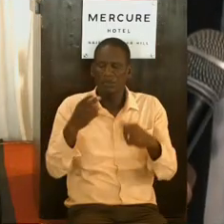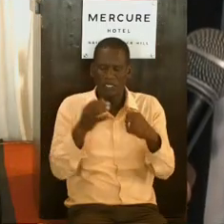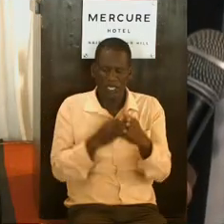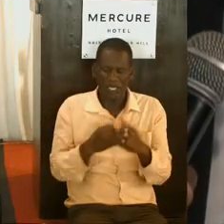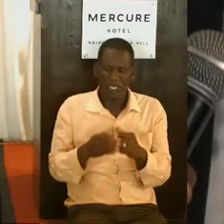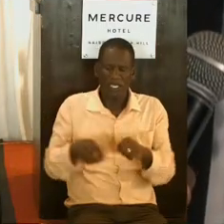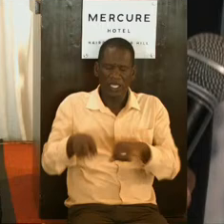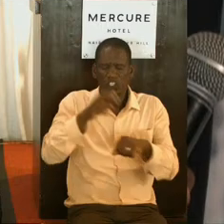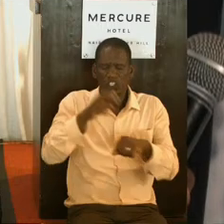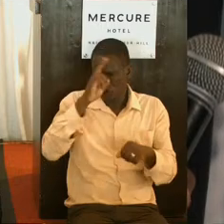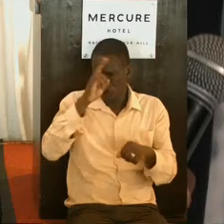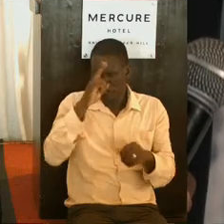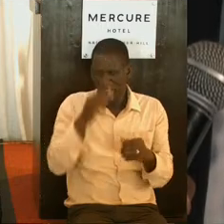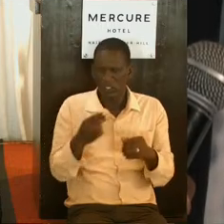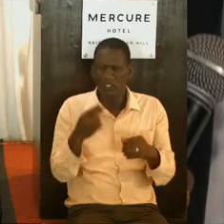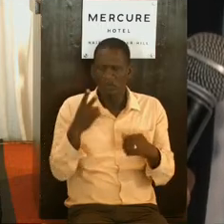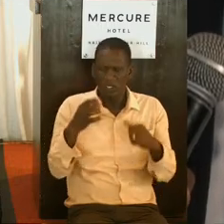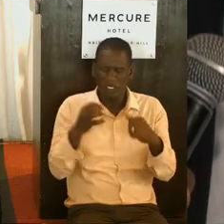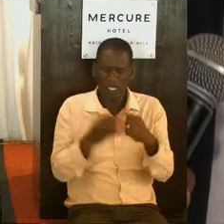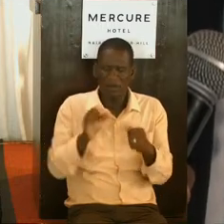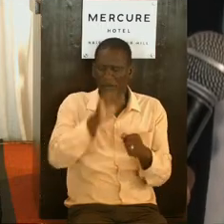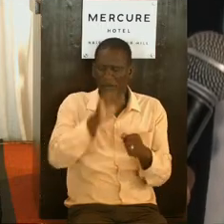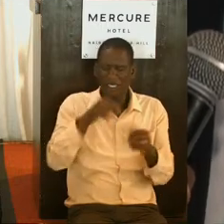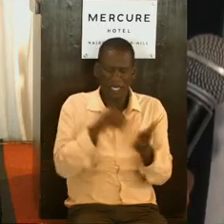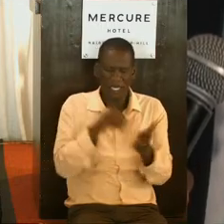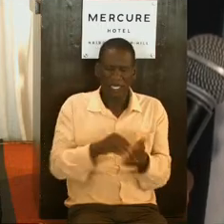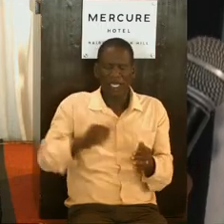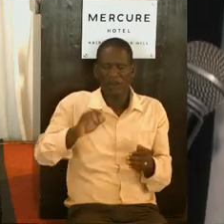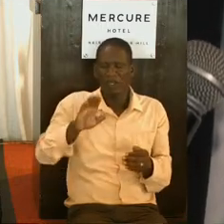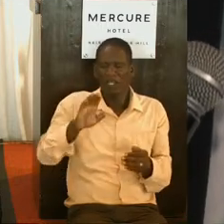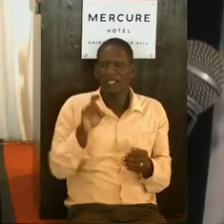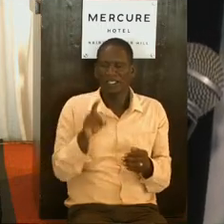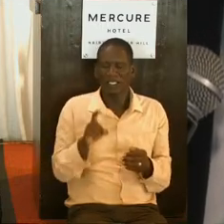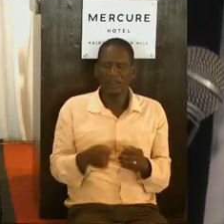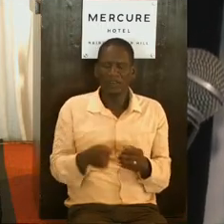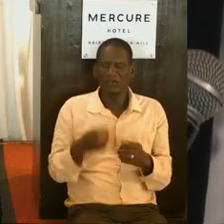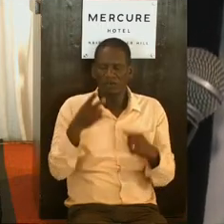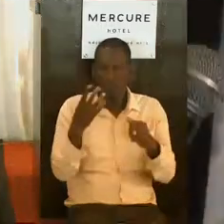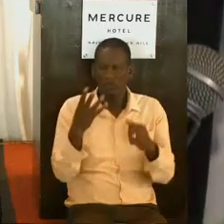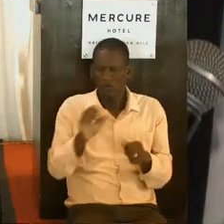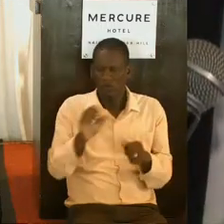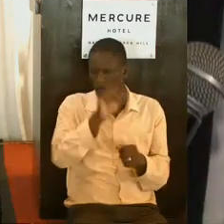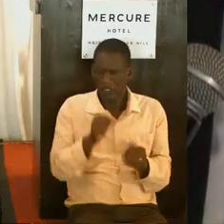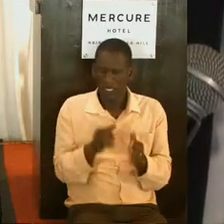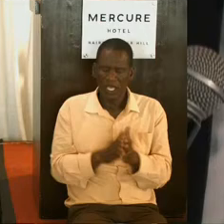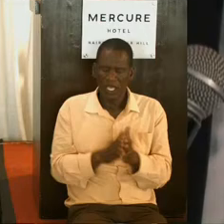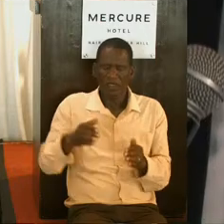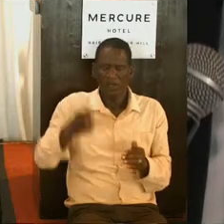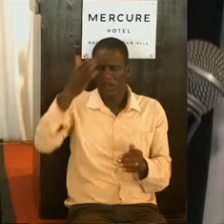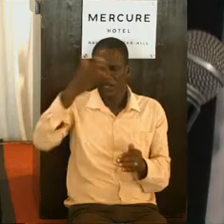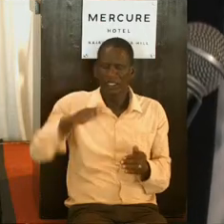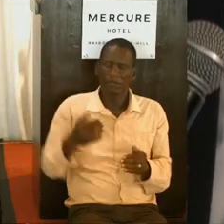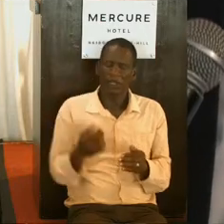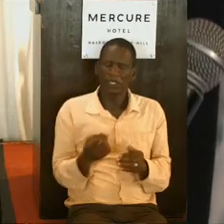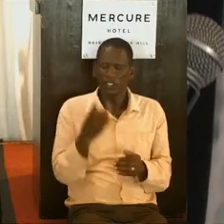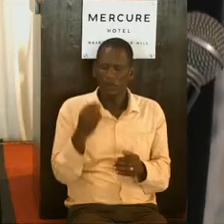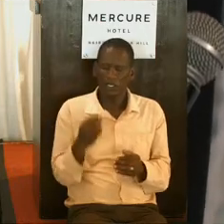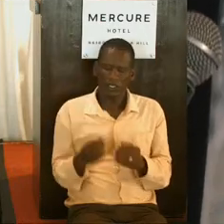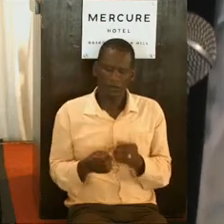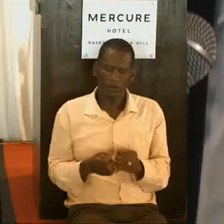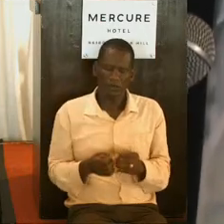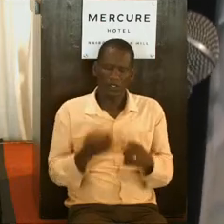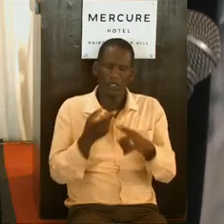National Police 28 again County Executive 24 and the county assembly at 20.